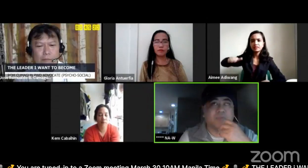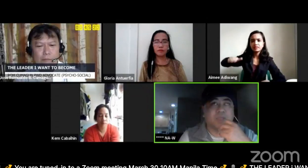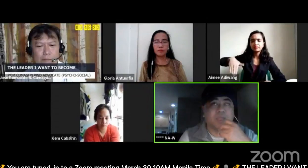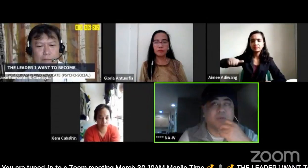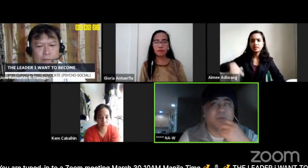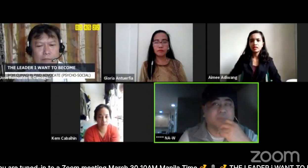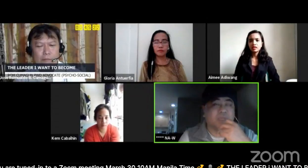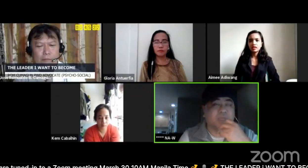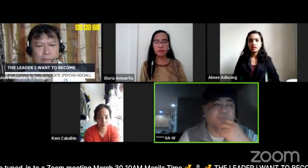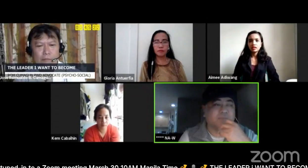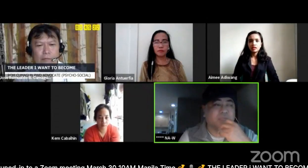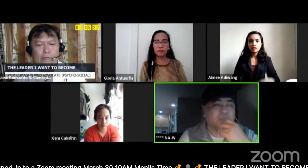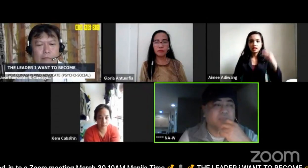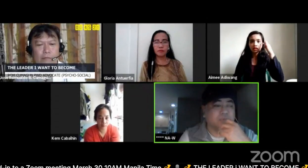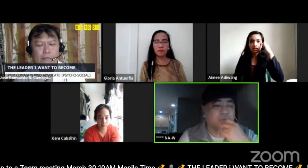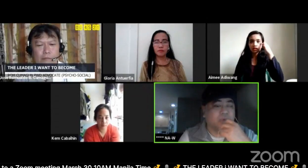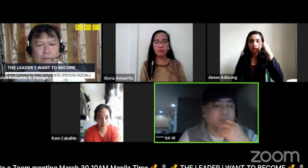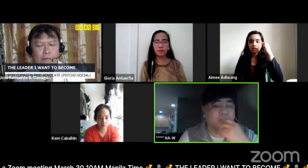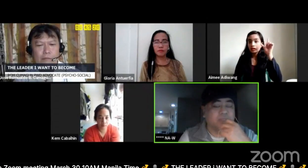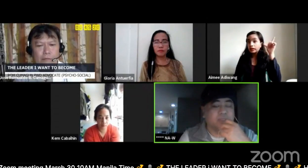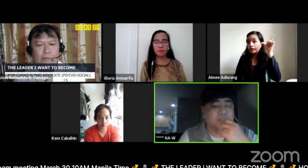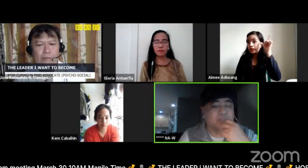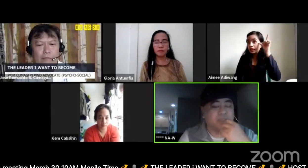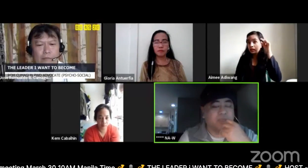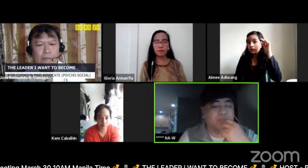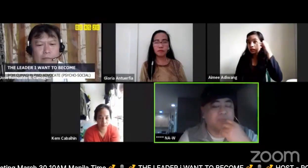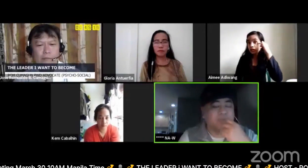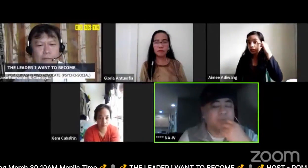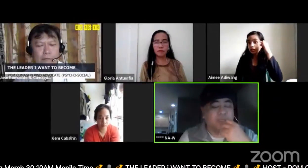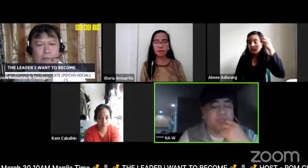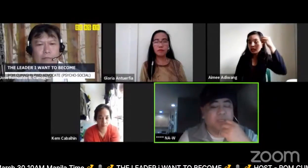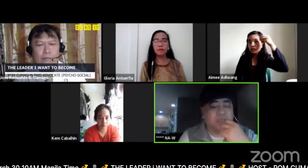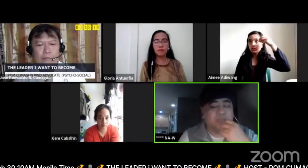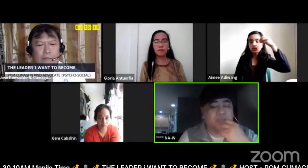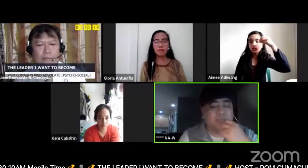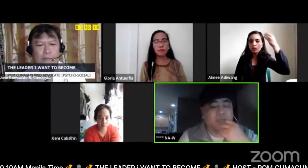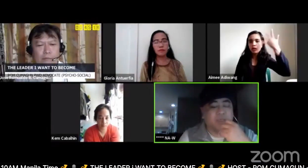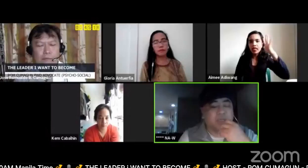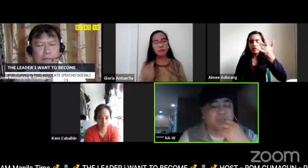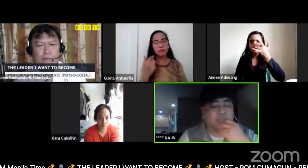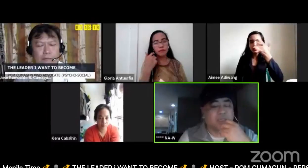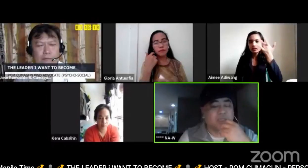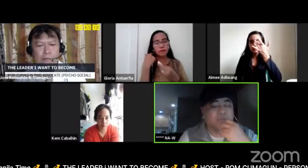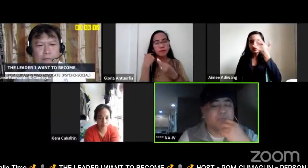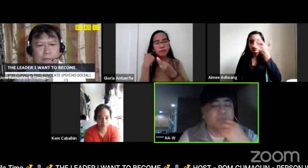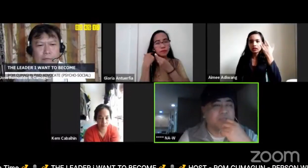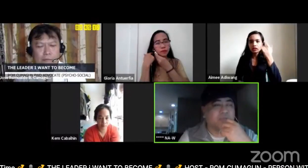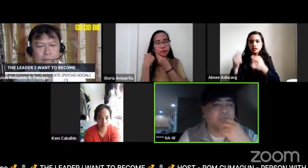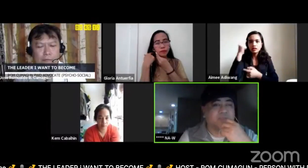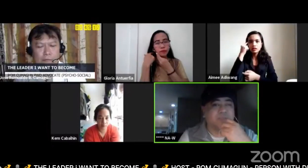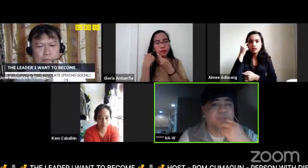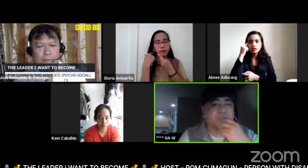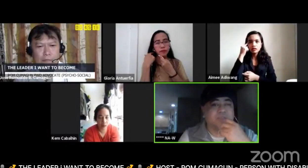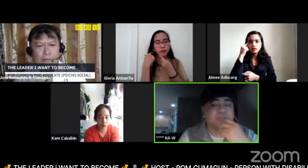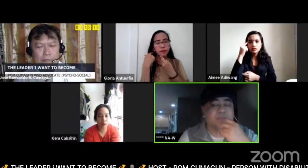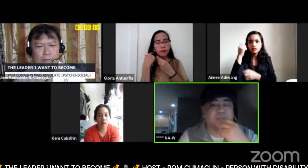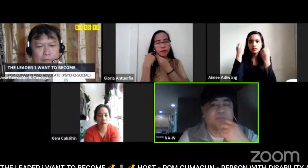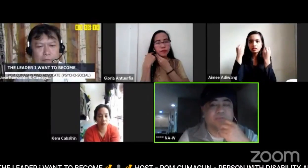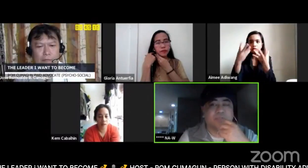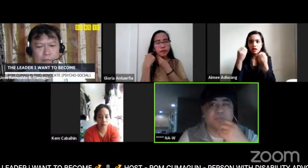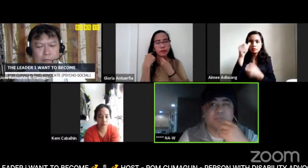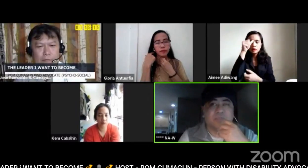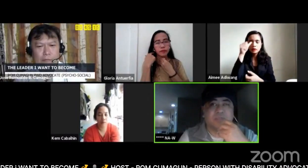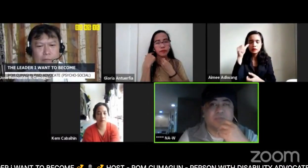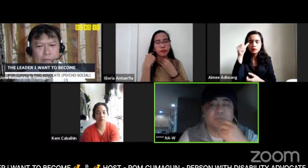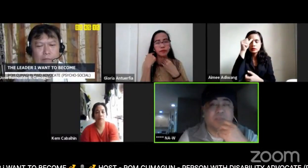My left eye, I lost my left eye to glaucoma in 1995. Then my right eye, I've had several surgeries to